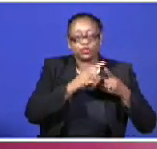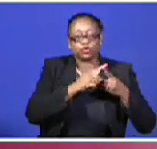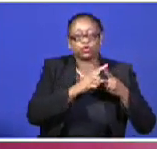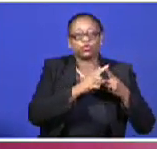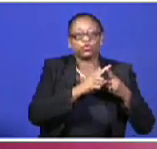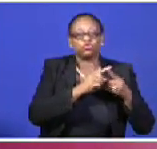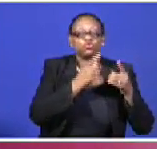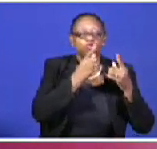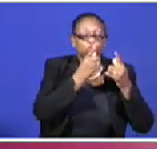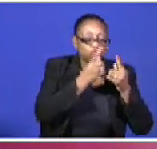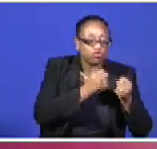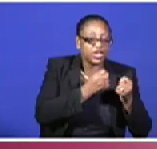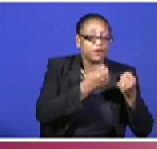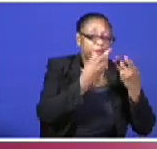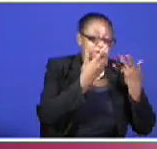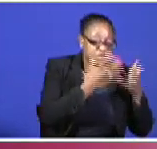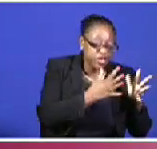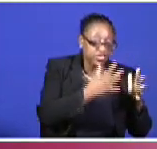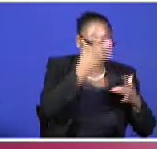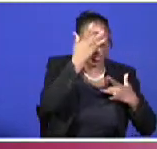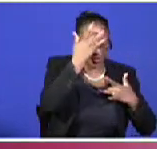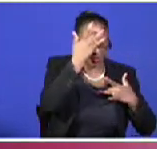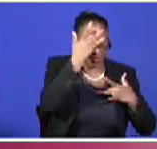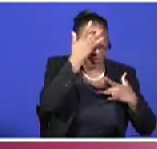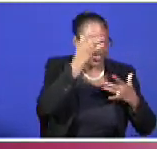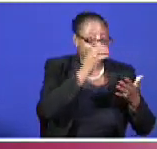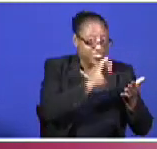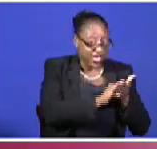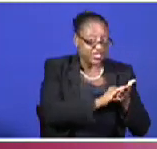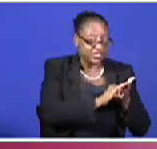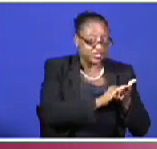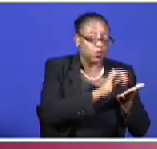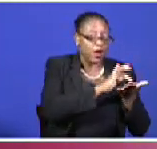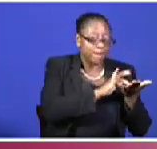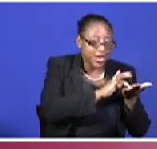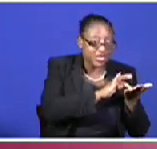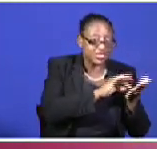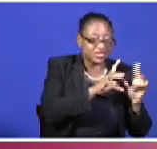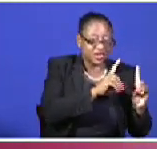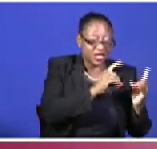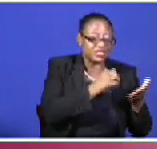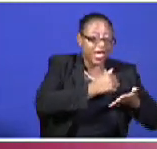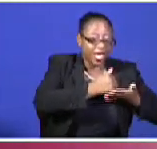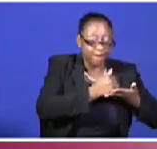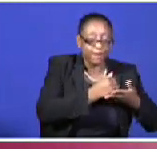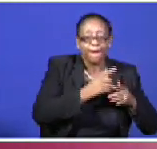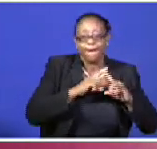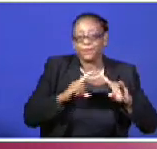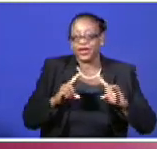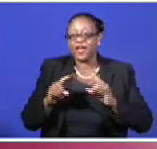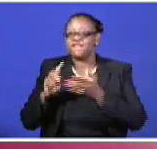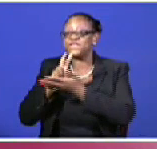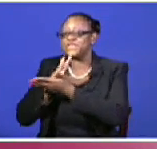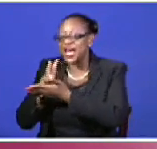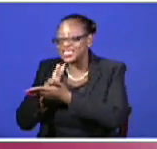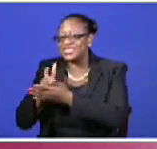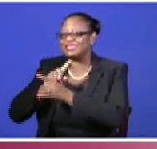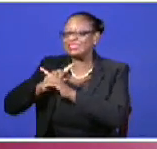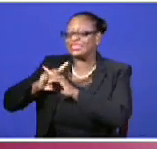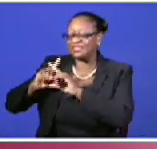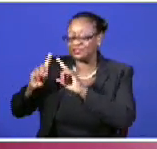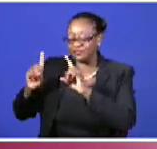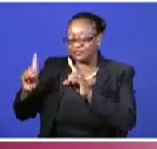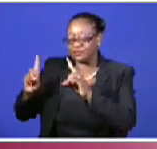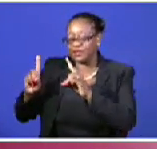treat a patient who already has the disease. That is honestly how I think of a pharmaceutical. A vaccine is a purely, for the most